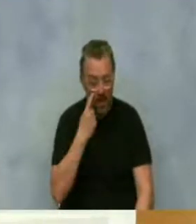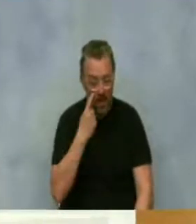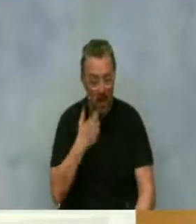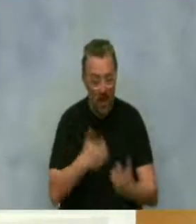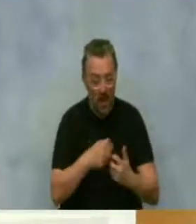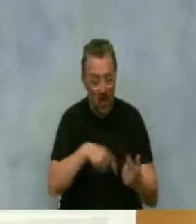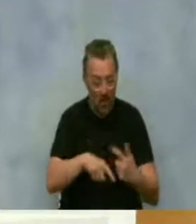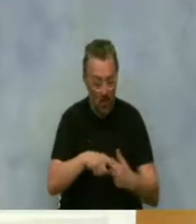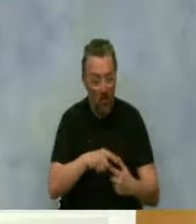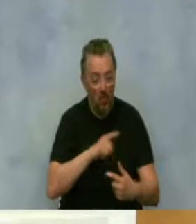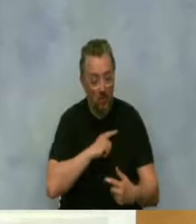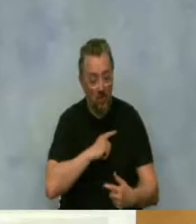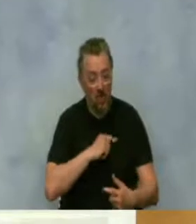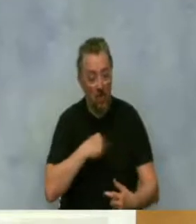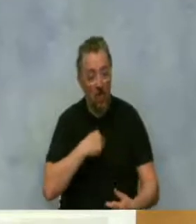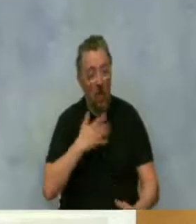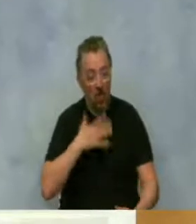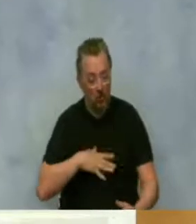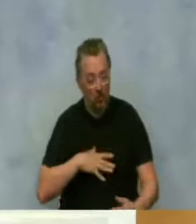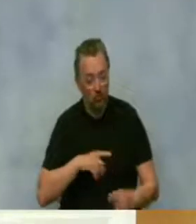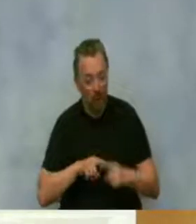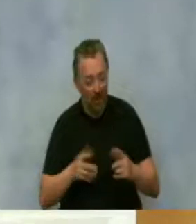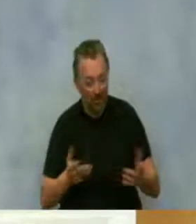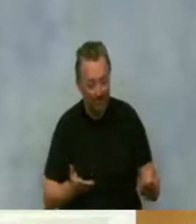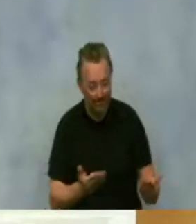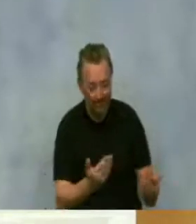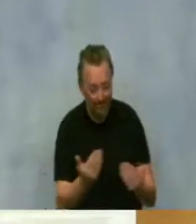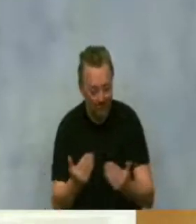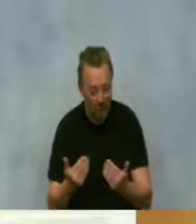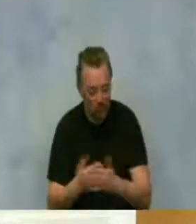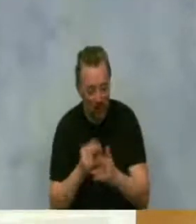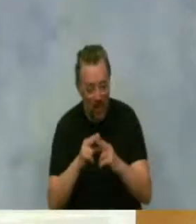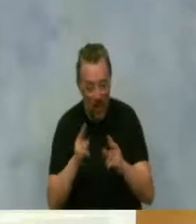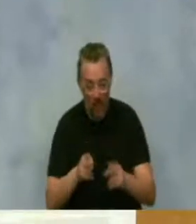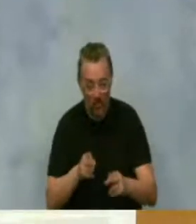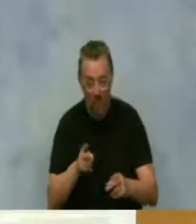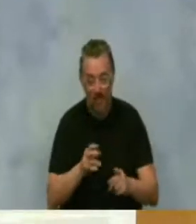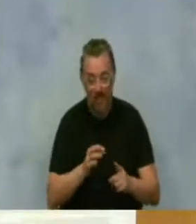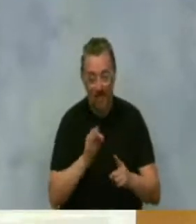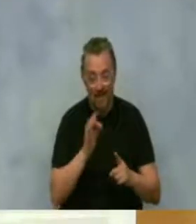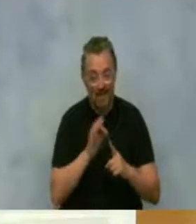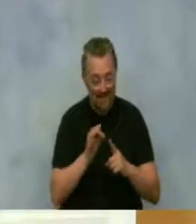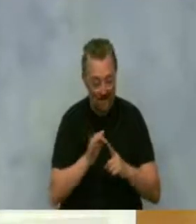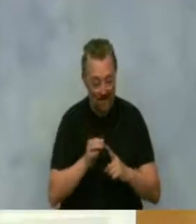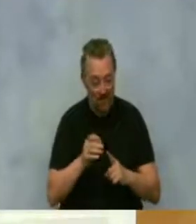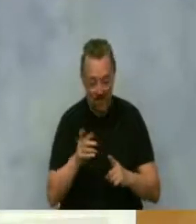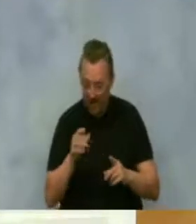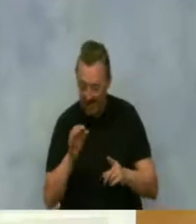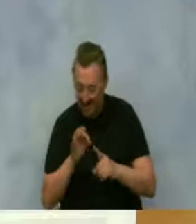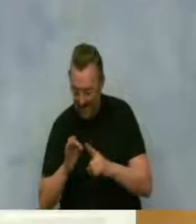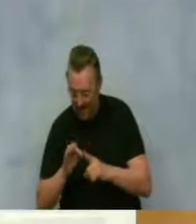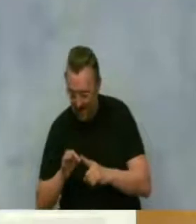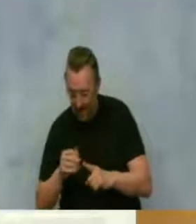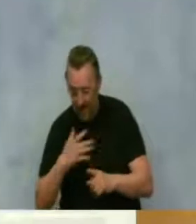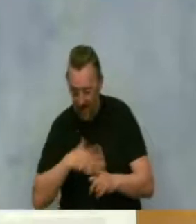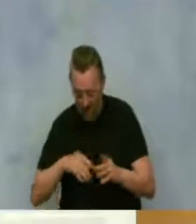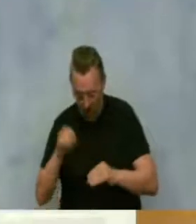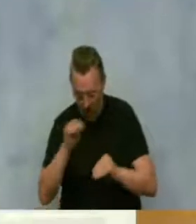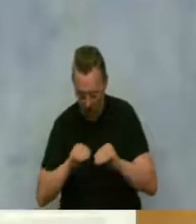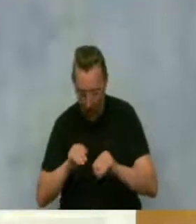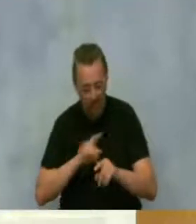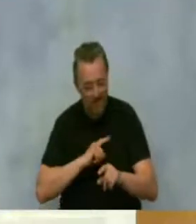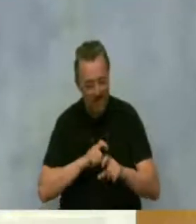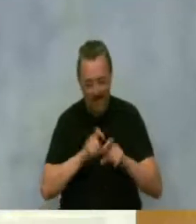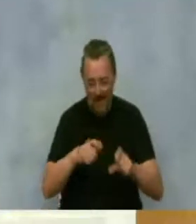can maximise the opportunities that are there in the market. The detail of it we'll need to work on, whether it still requires a home report,